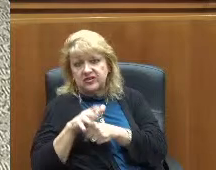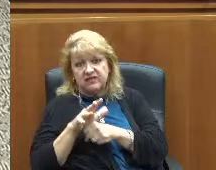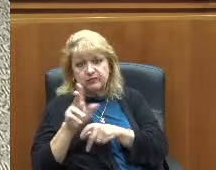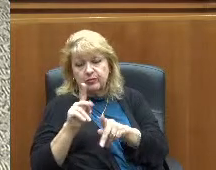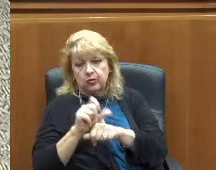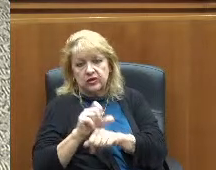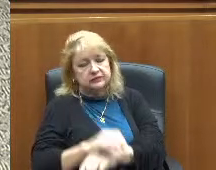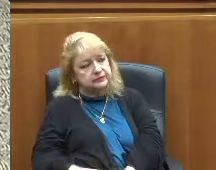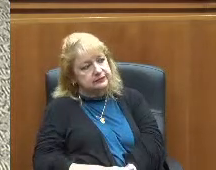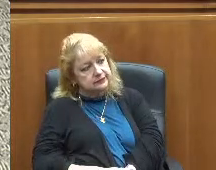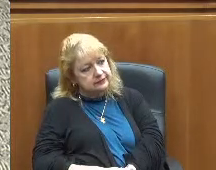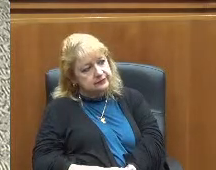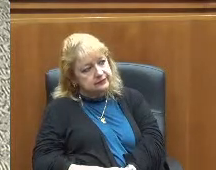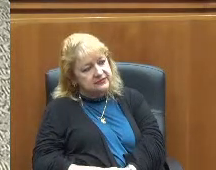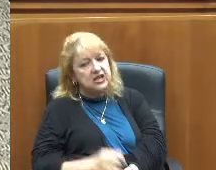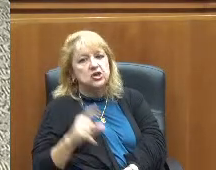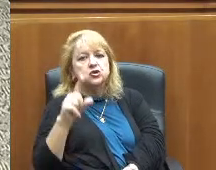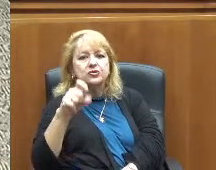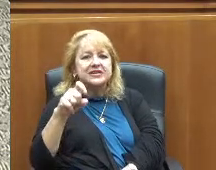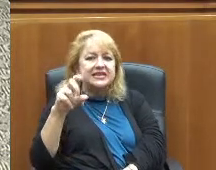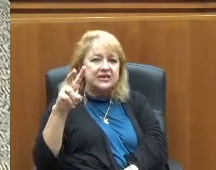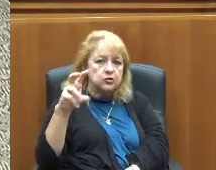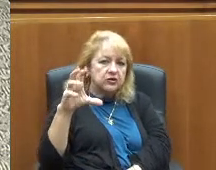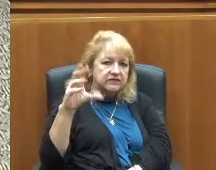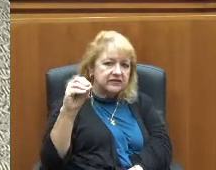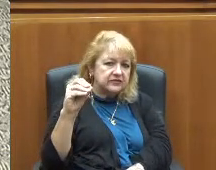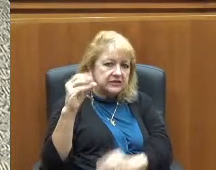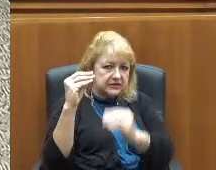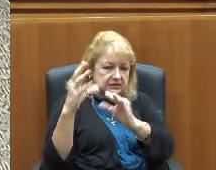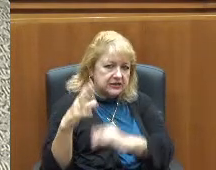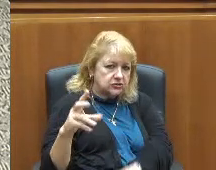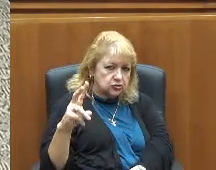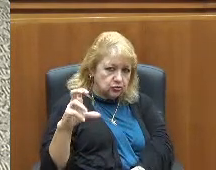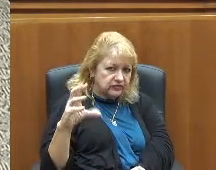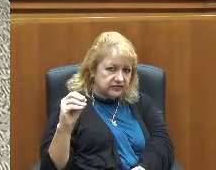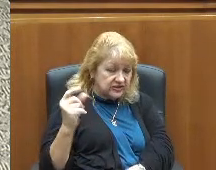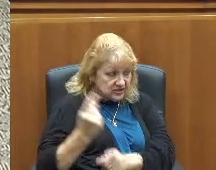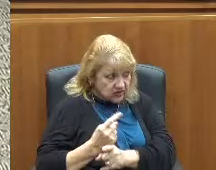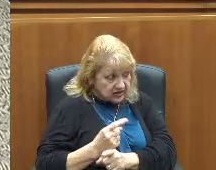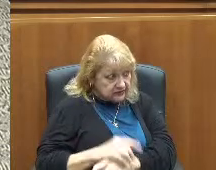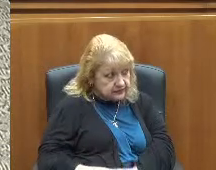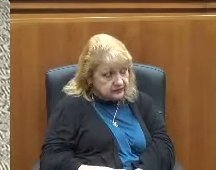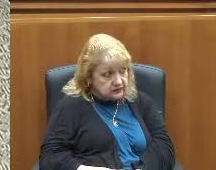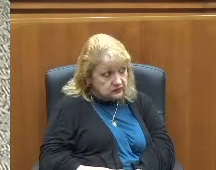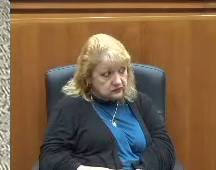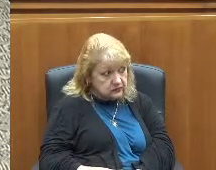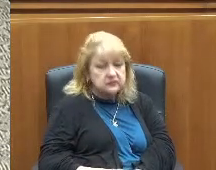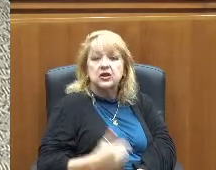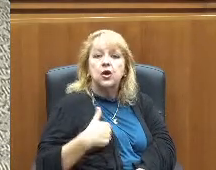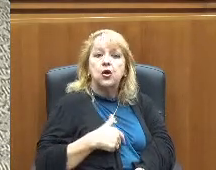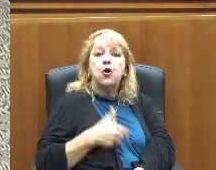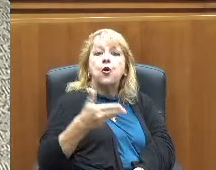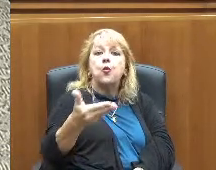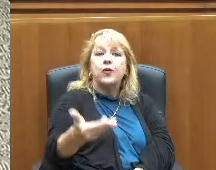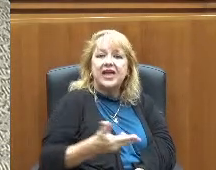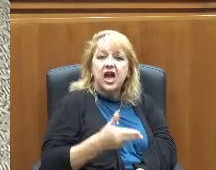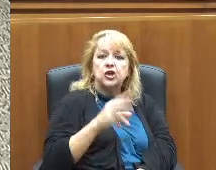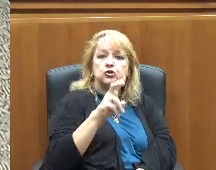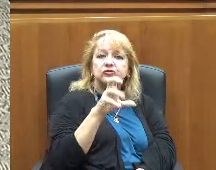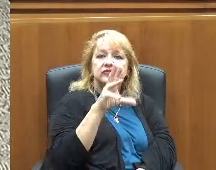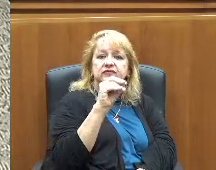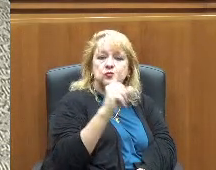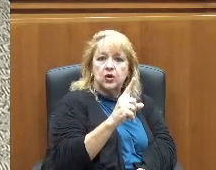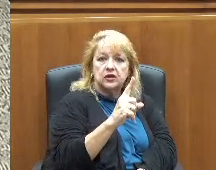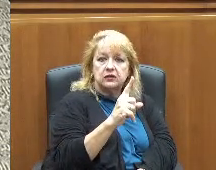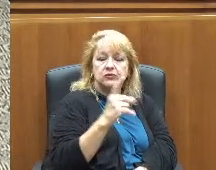So if you've got a shortage of, say, 250 teachers, I'm not sure if that was the right No, number. we hired 251, but right